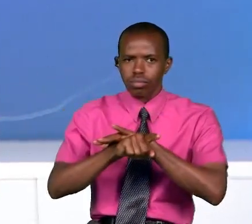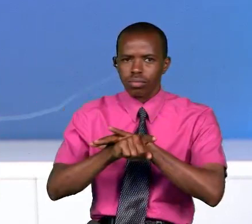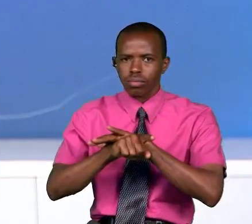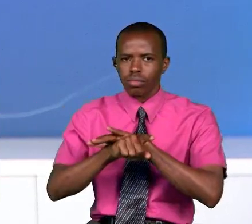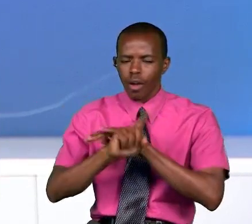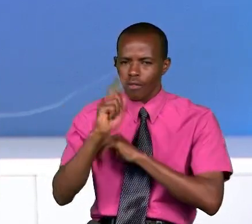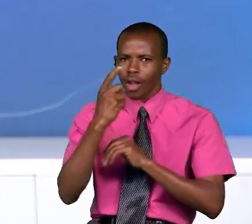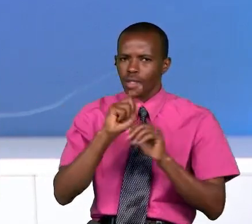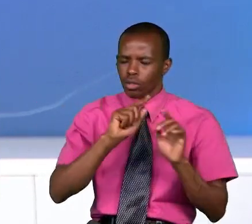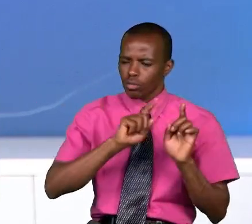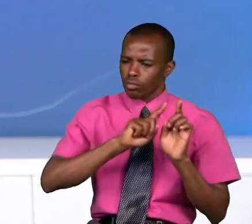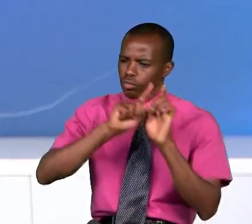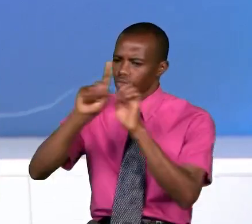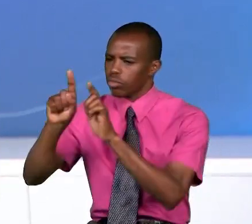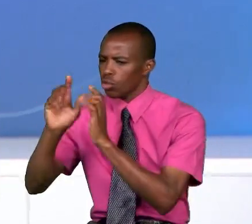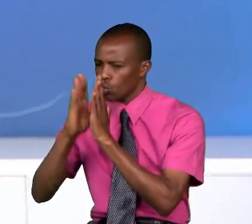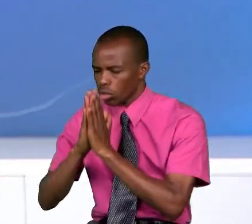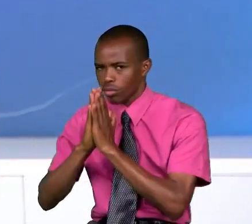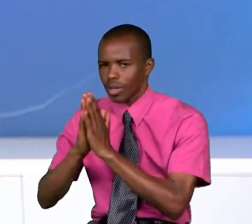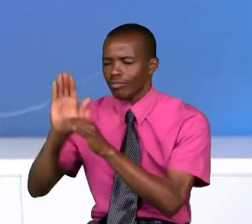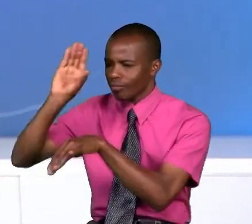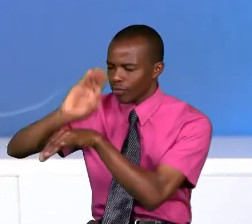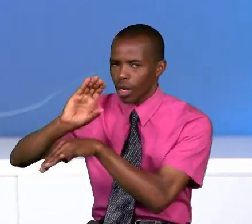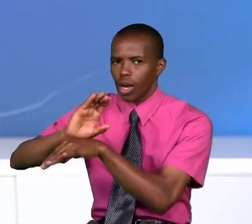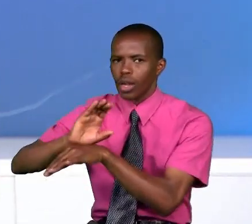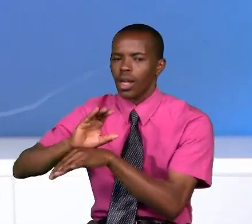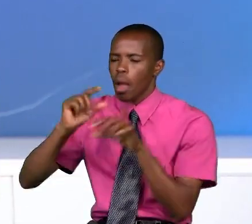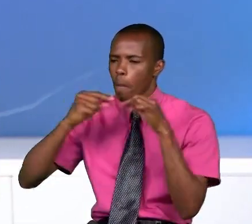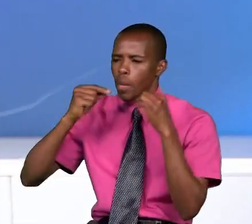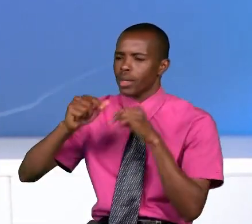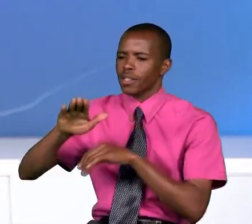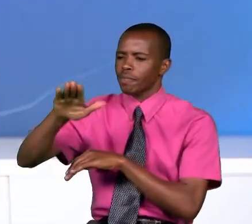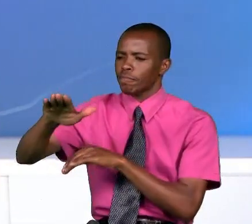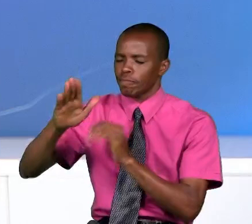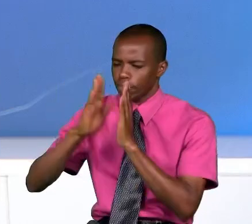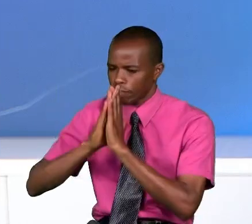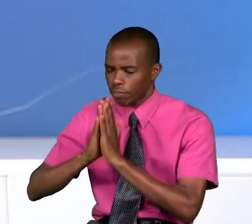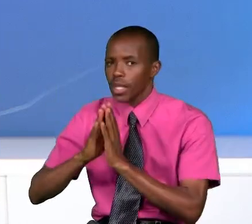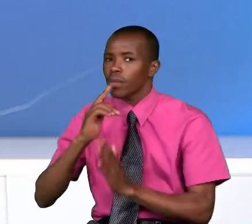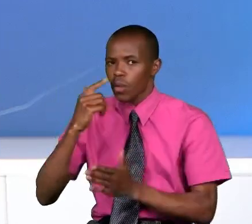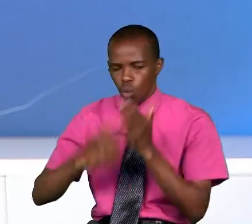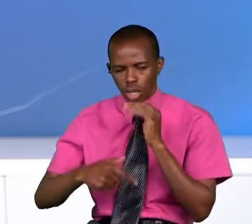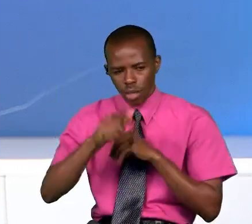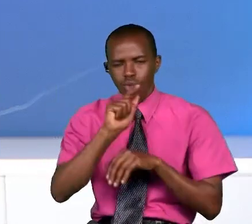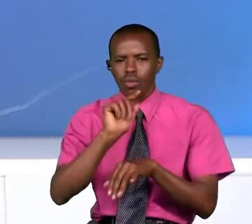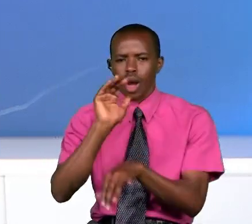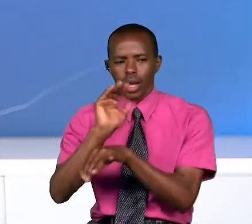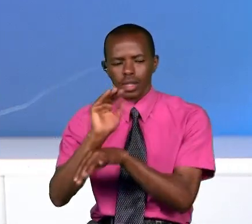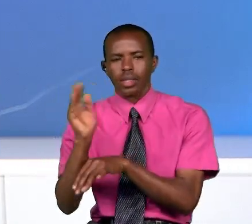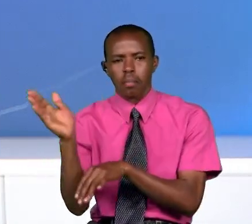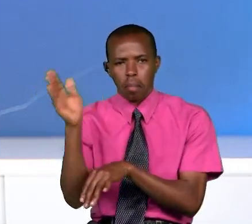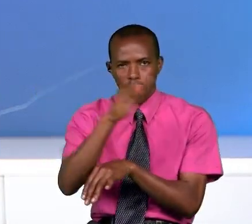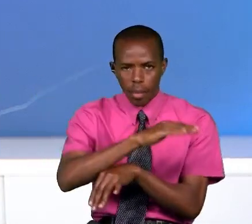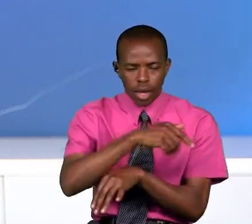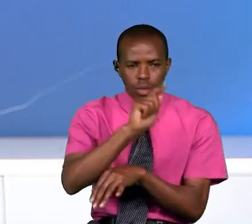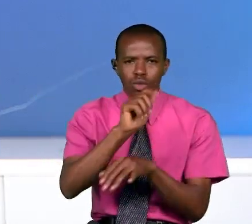to the church, they were prayed for. Men of God laid hands on them. And I can tell you maybe that is why they are being called back, because they were at